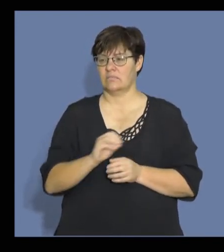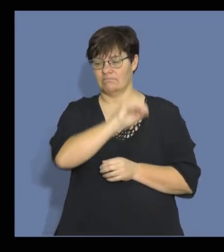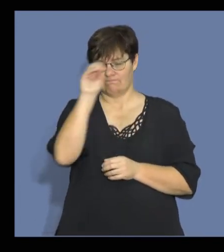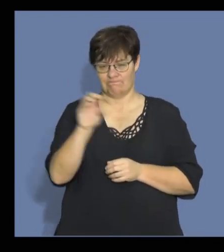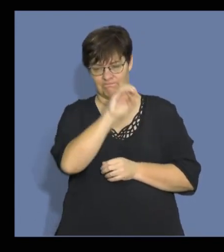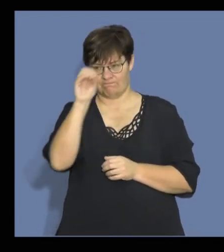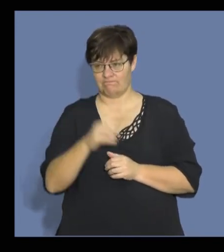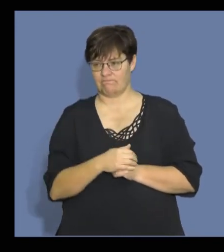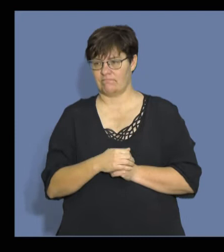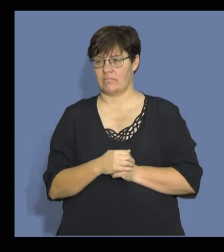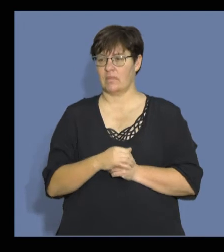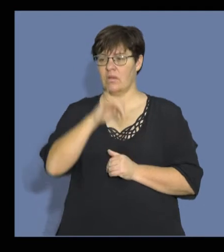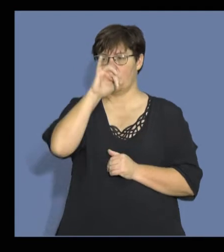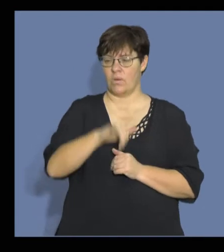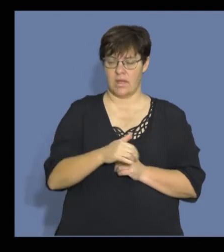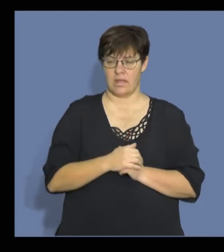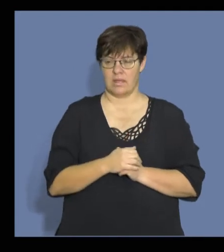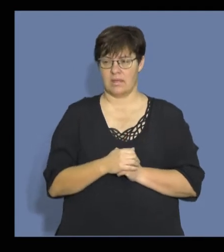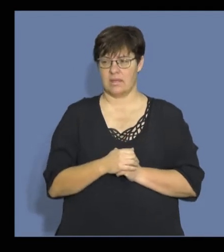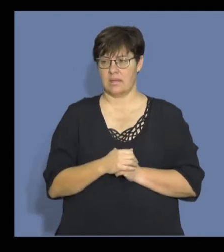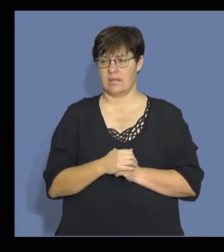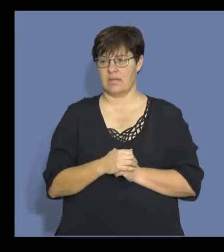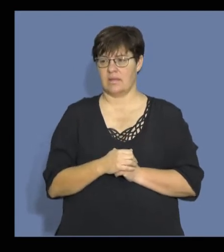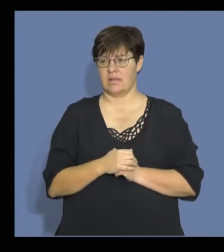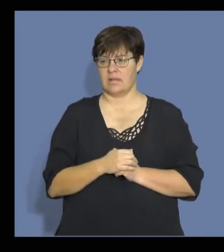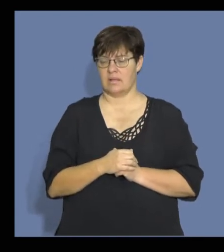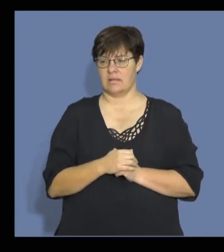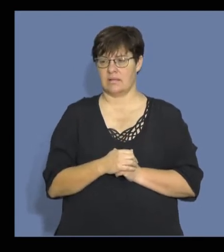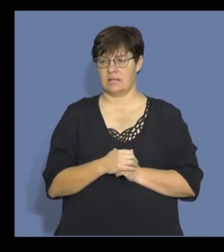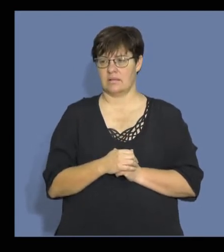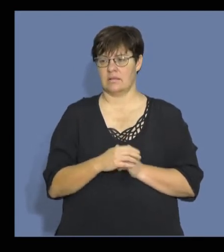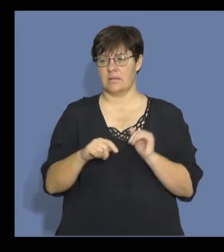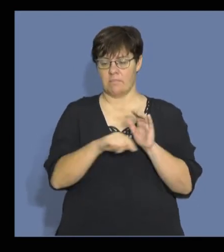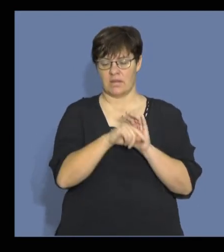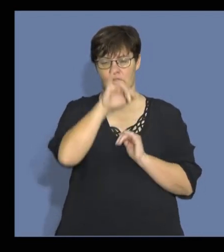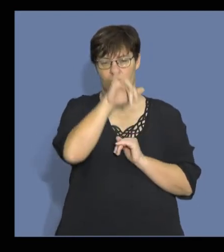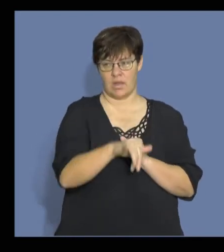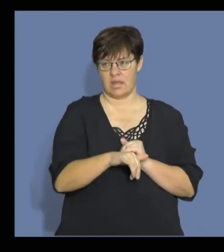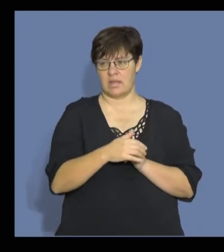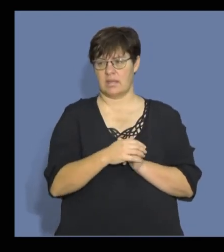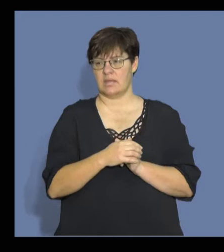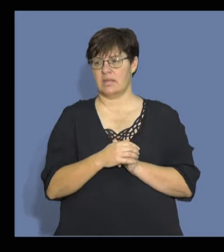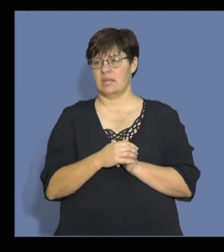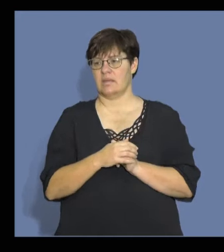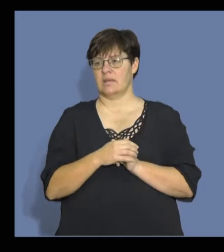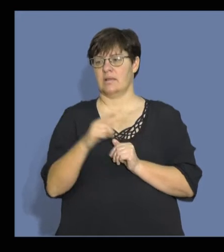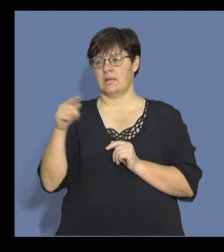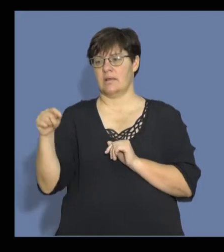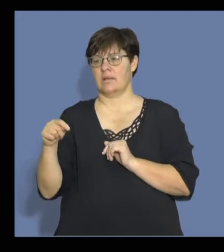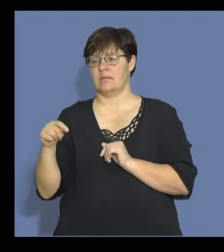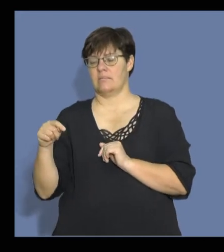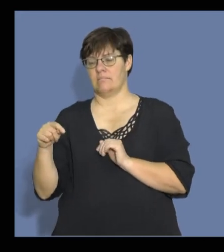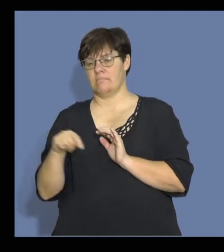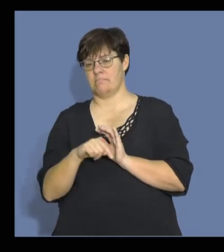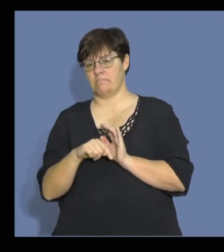distributing that in, and it's going to be y. Minus 1 times y is minus y, and minus 1 times